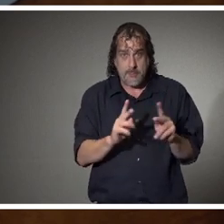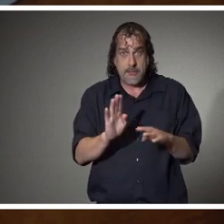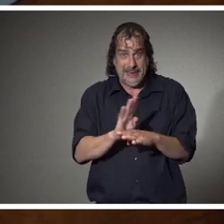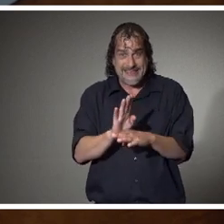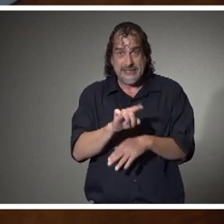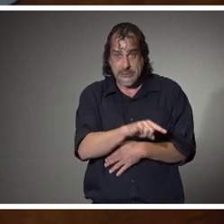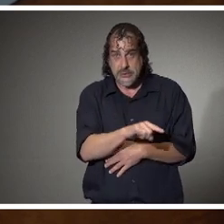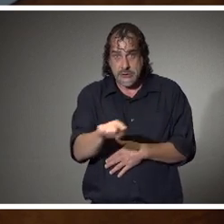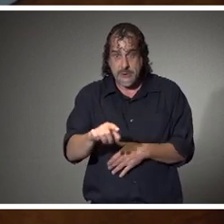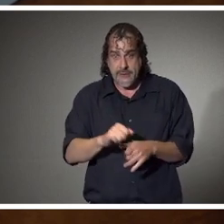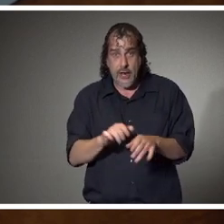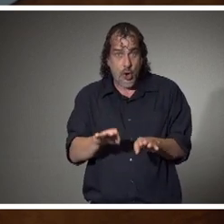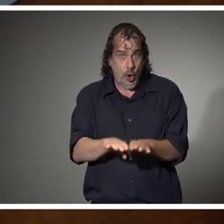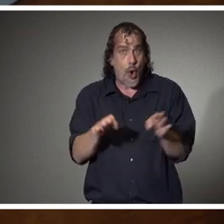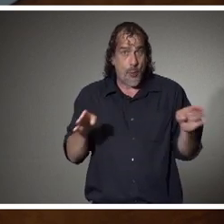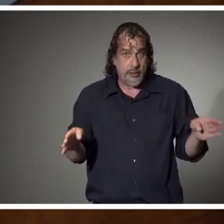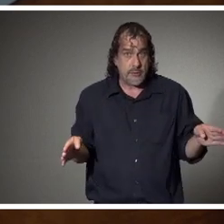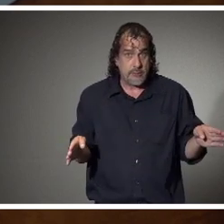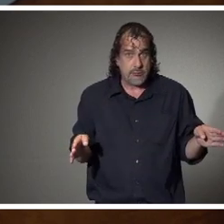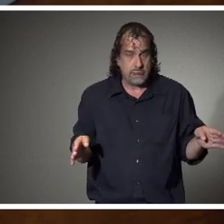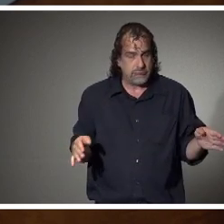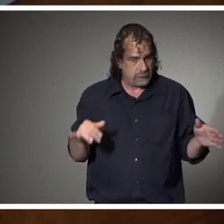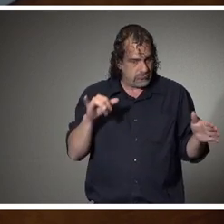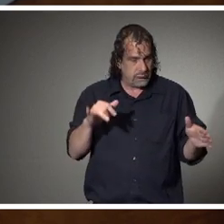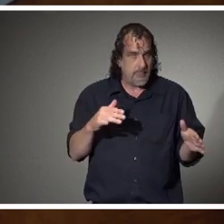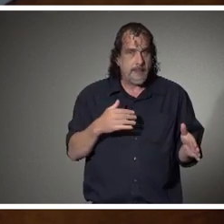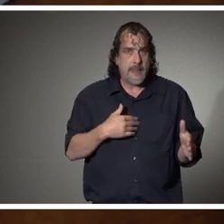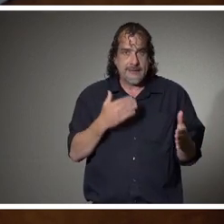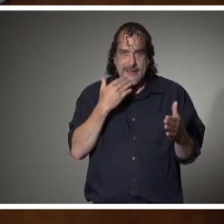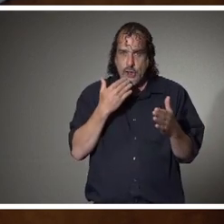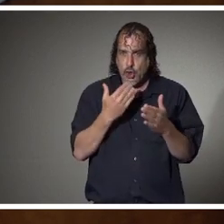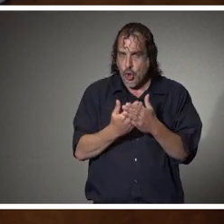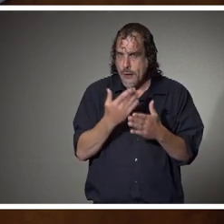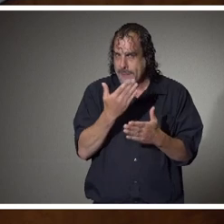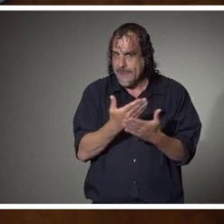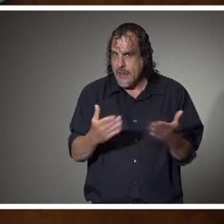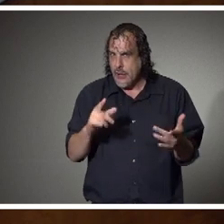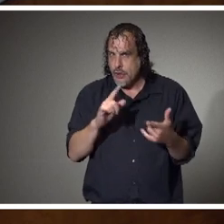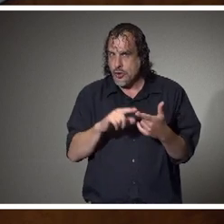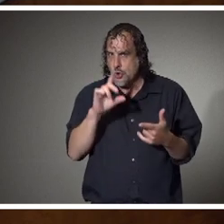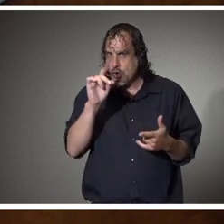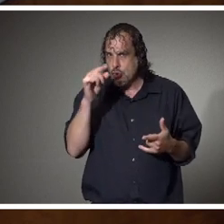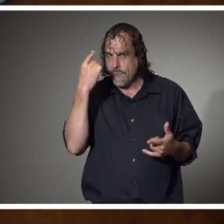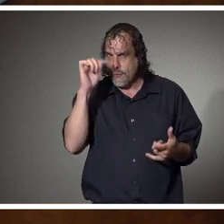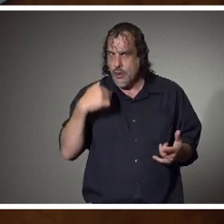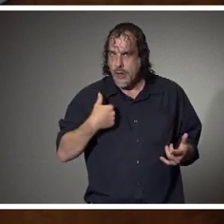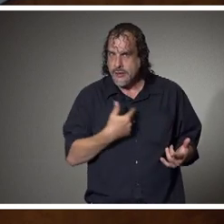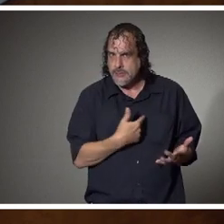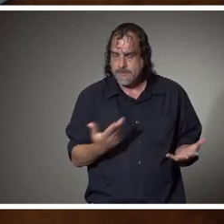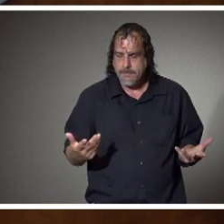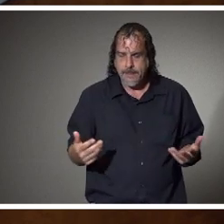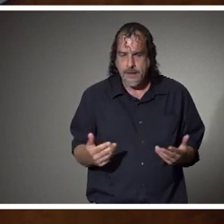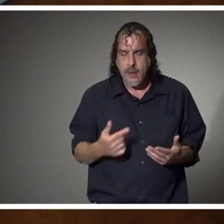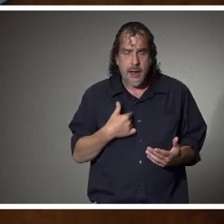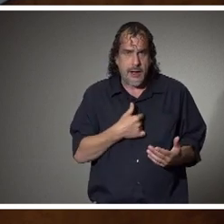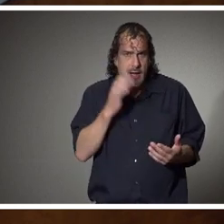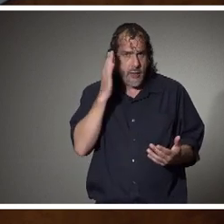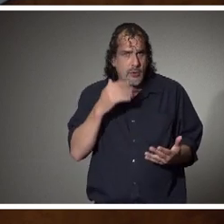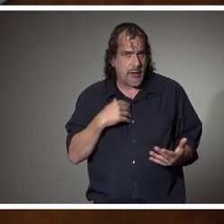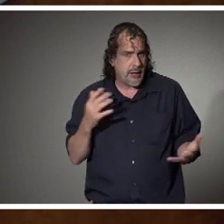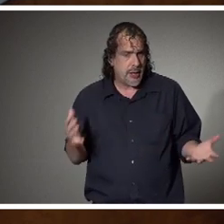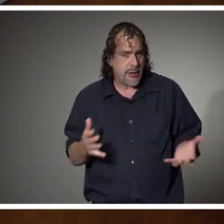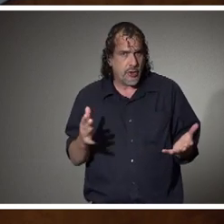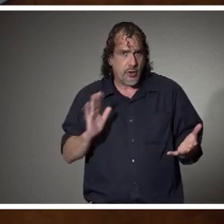getting back open. I think that would be a very good step for the state of Mississippi, and I will encourage